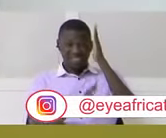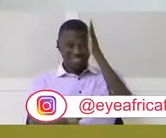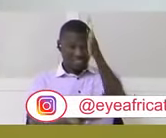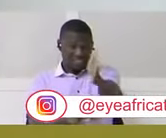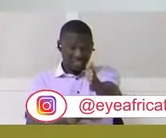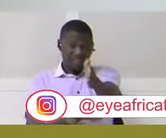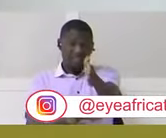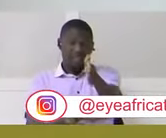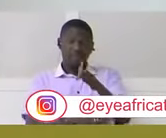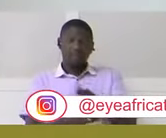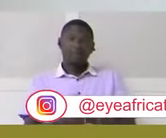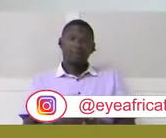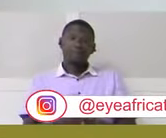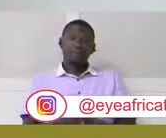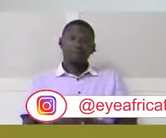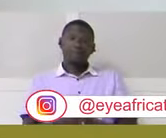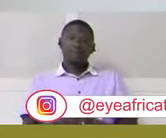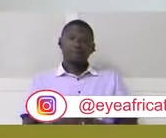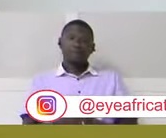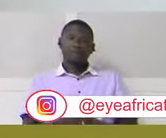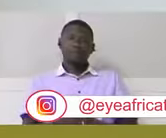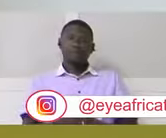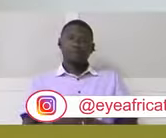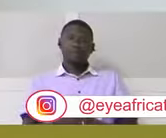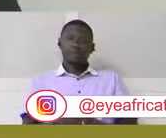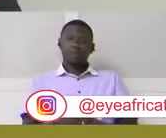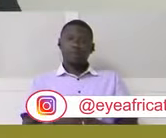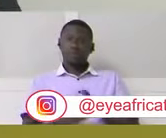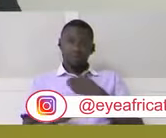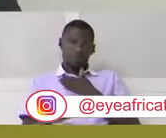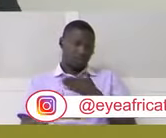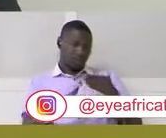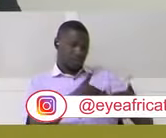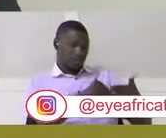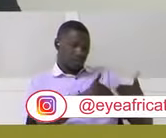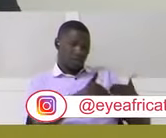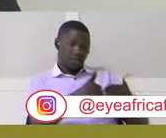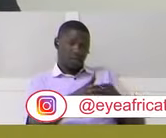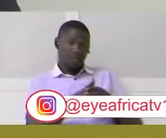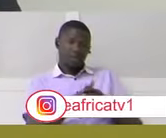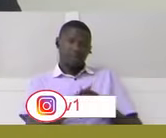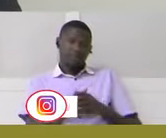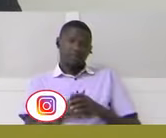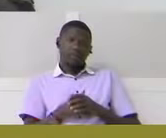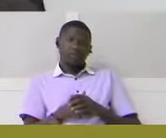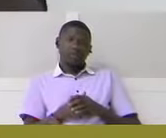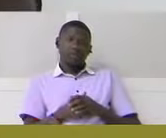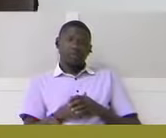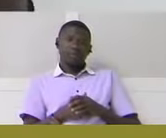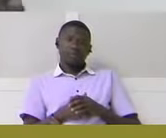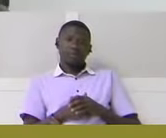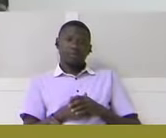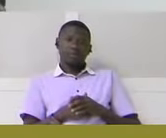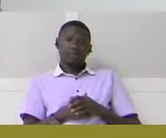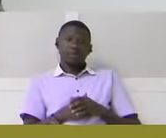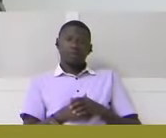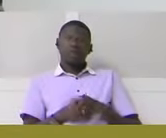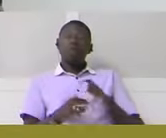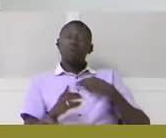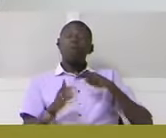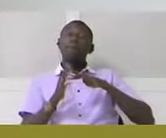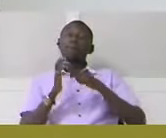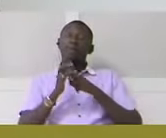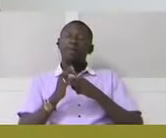straight. It was on its side. That's what you're saying. No, the head of the vehicle already get inside the